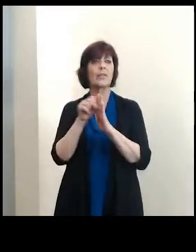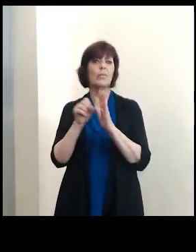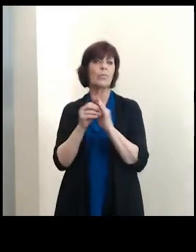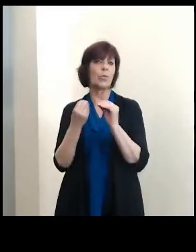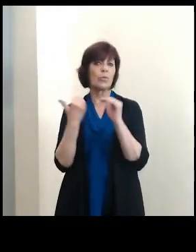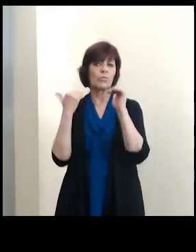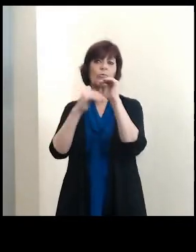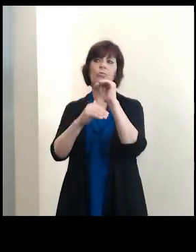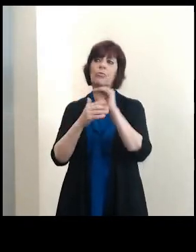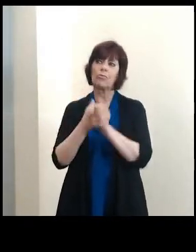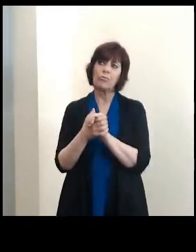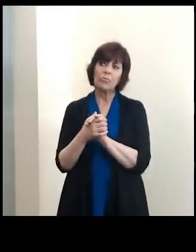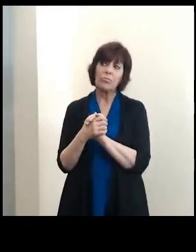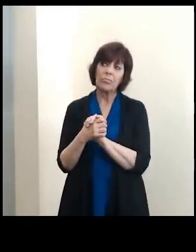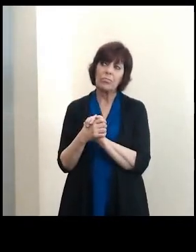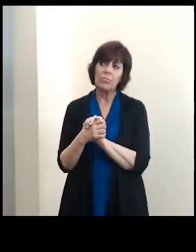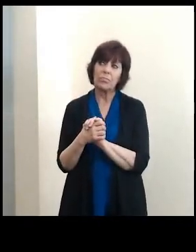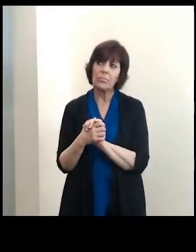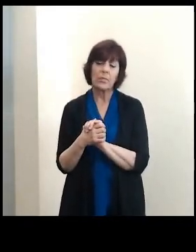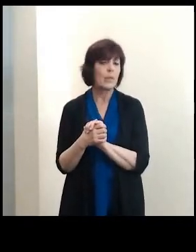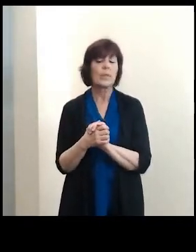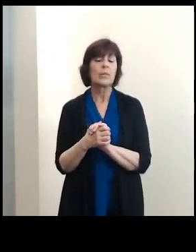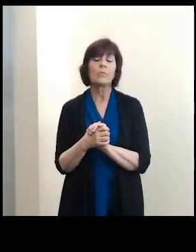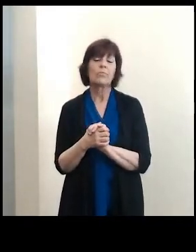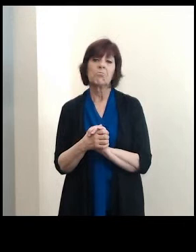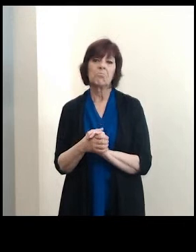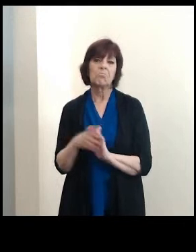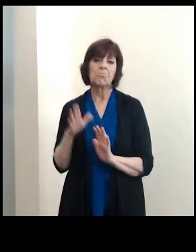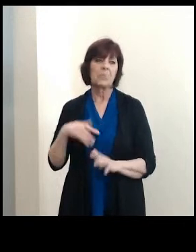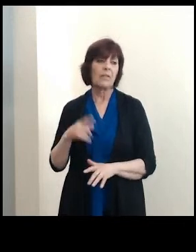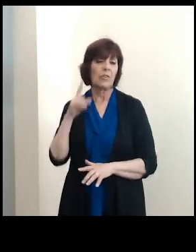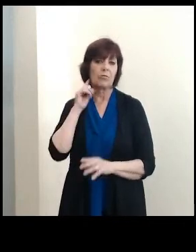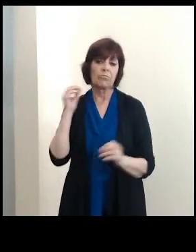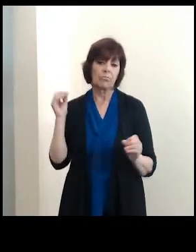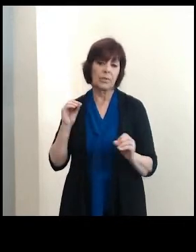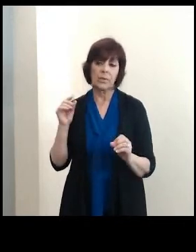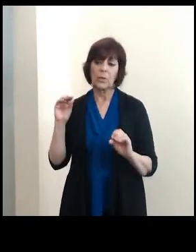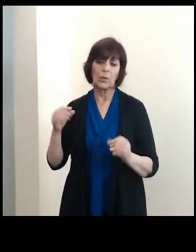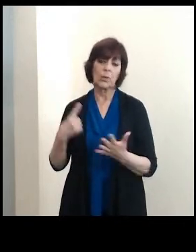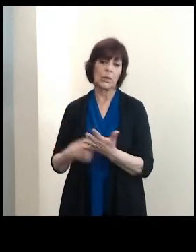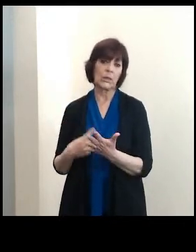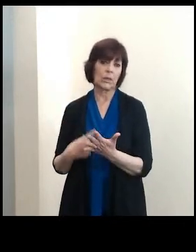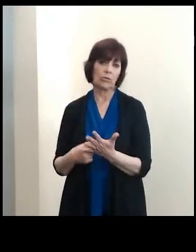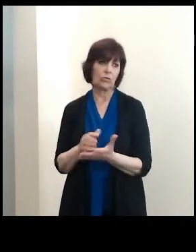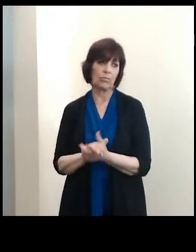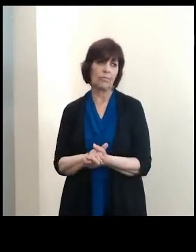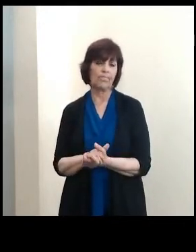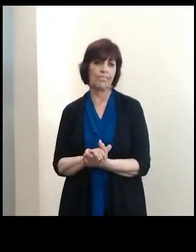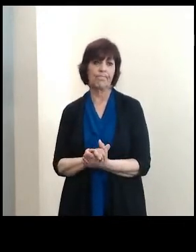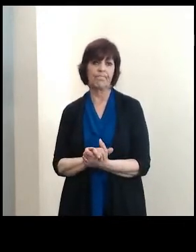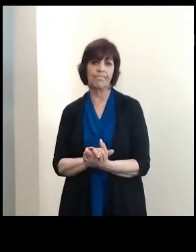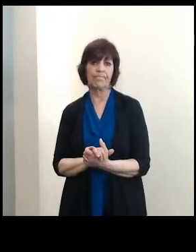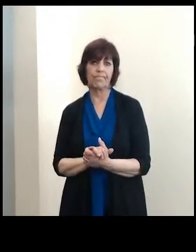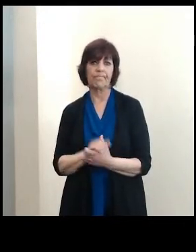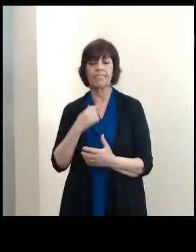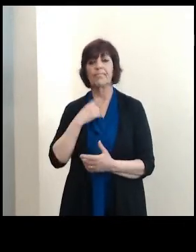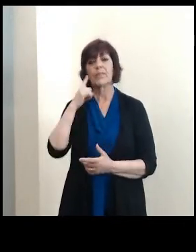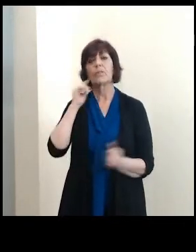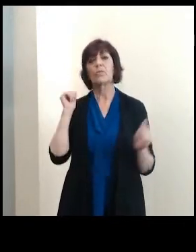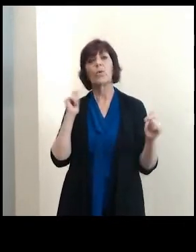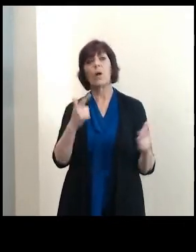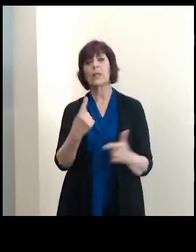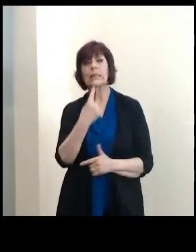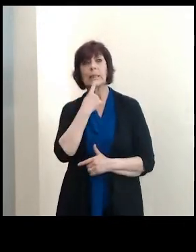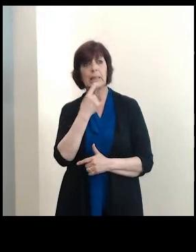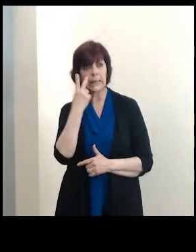in place because of the high rate? I have not heard of any. There's been no discussion to my knowledge. I think everyone's disappointed